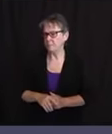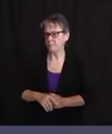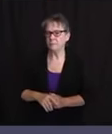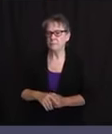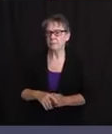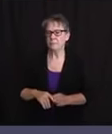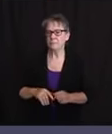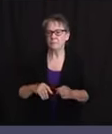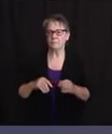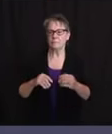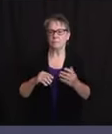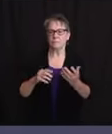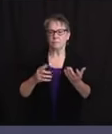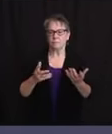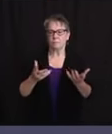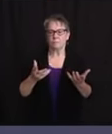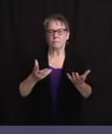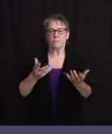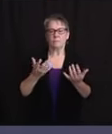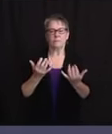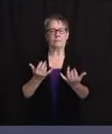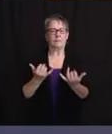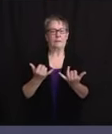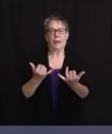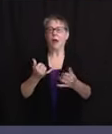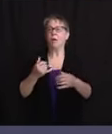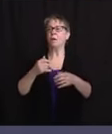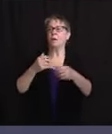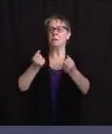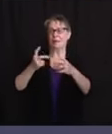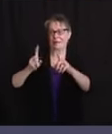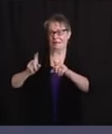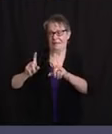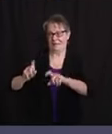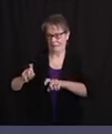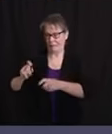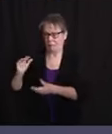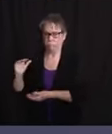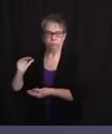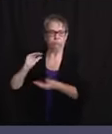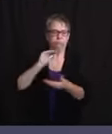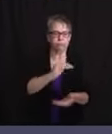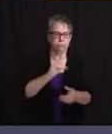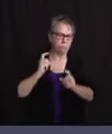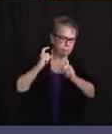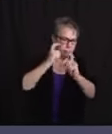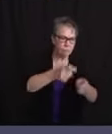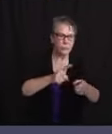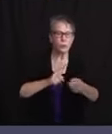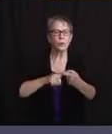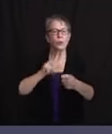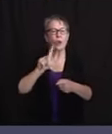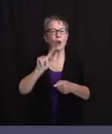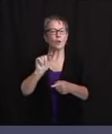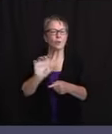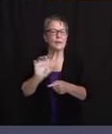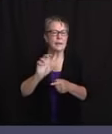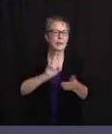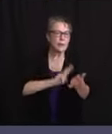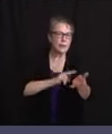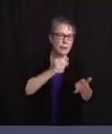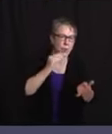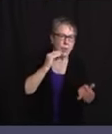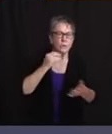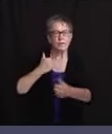additional 85,000 to these facilities this week. At our psych hospitals, universal testing